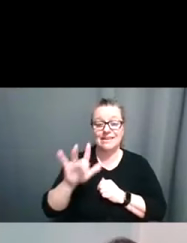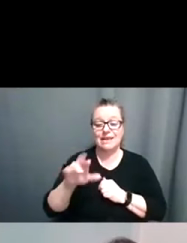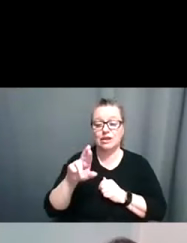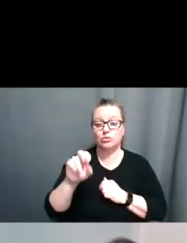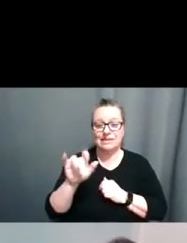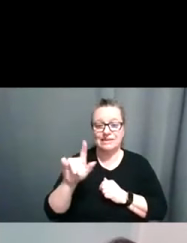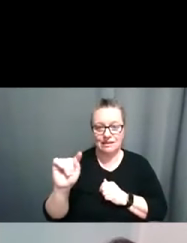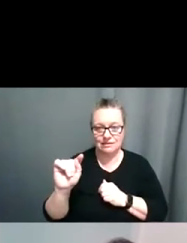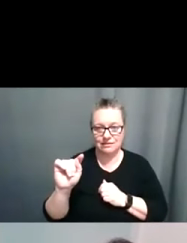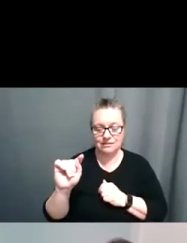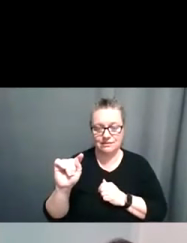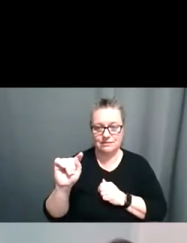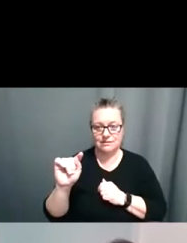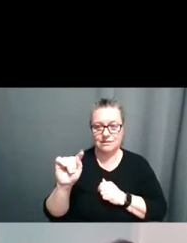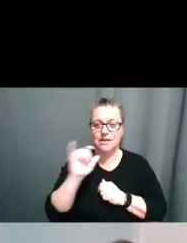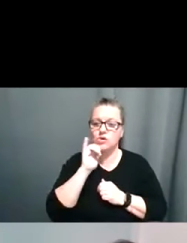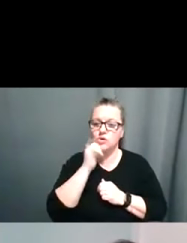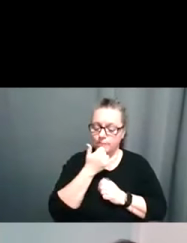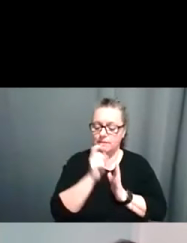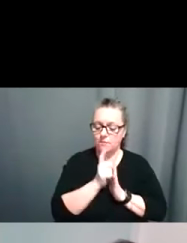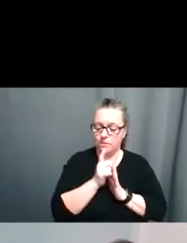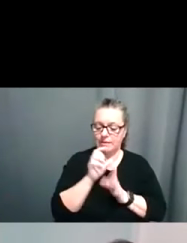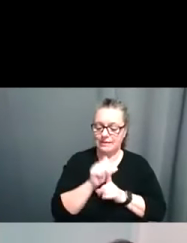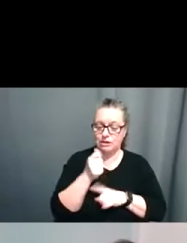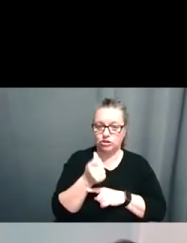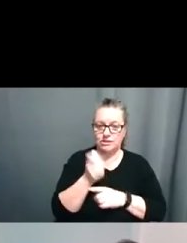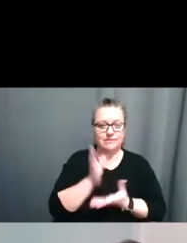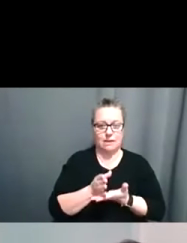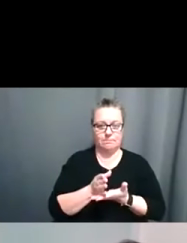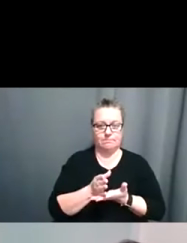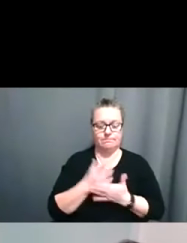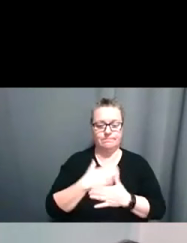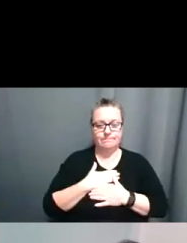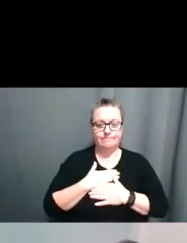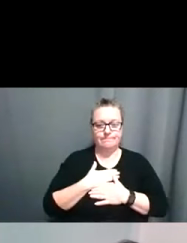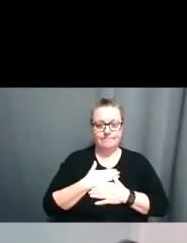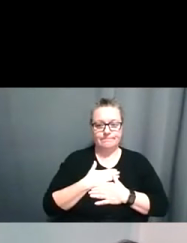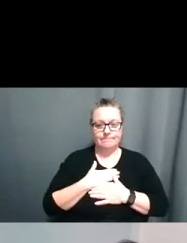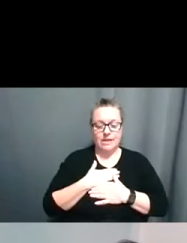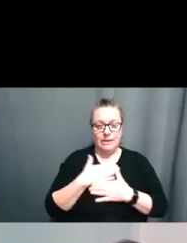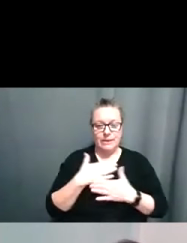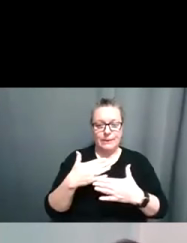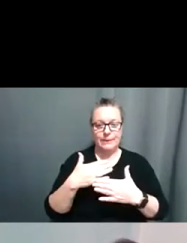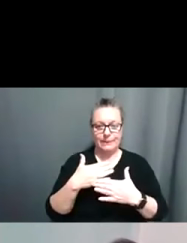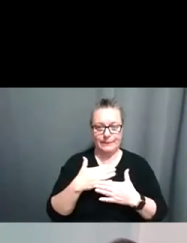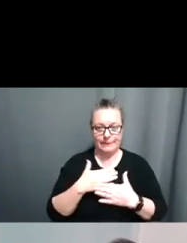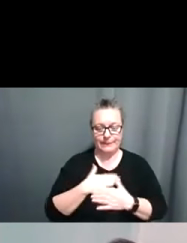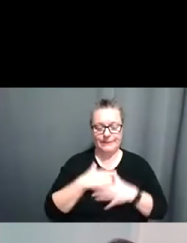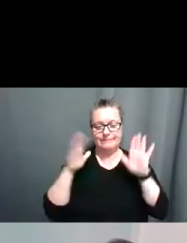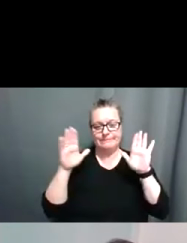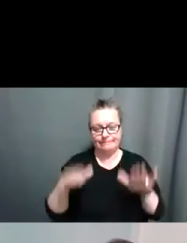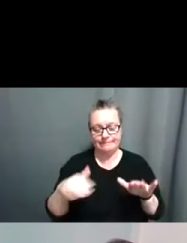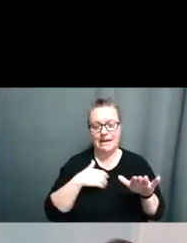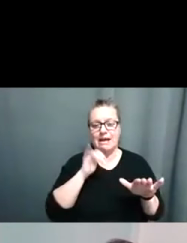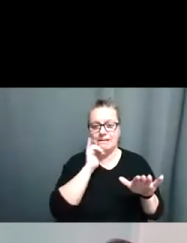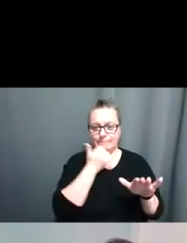button. When you have that oops moment and you catch yourself, stop, take a breath, acknowledge your slip up. If you say to Amy,